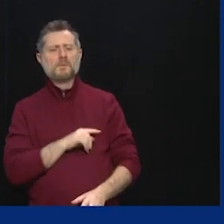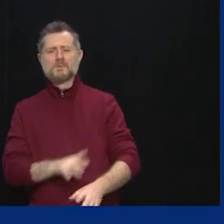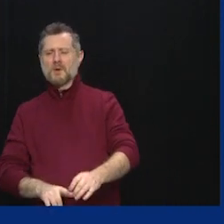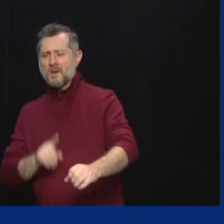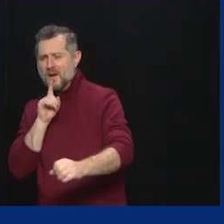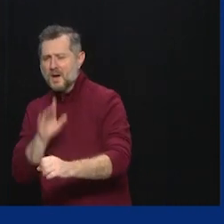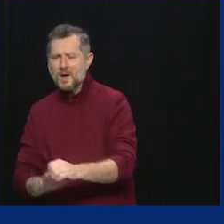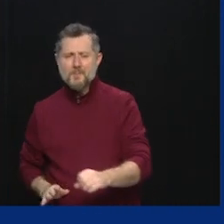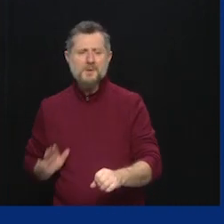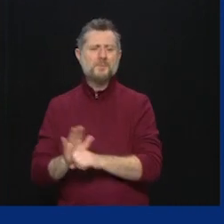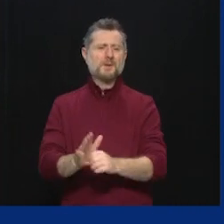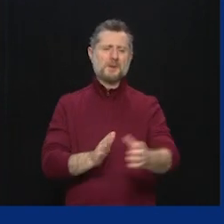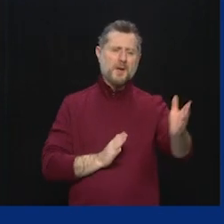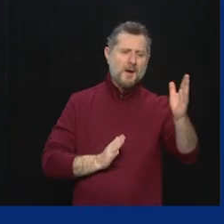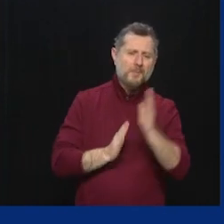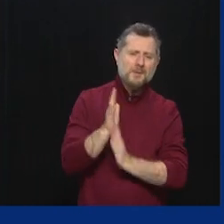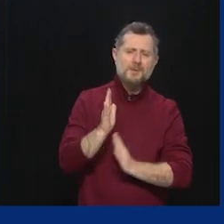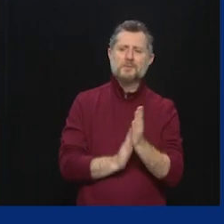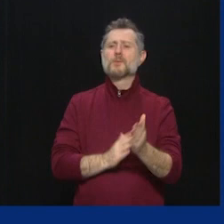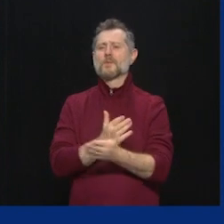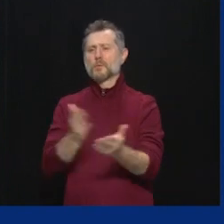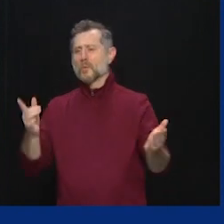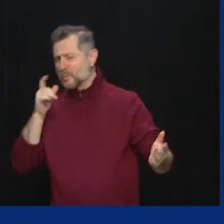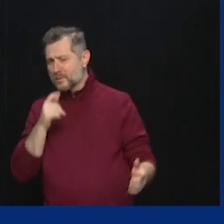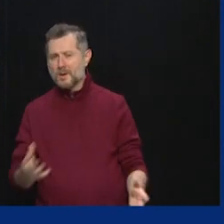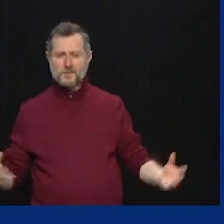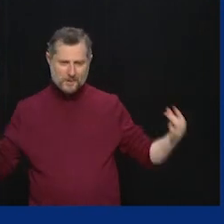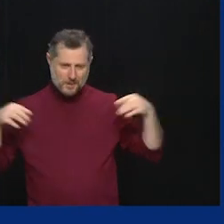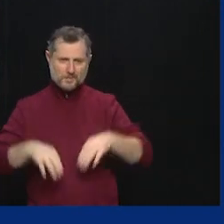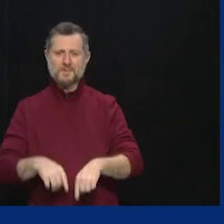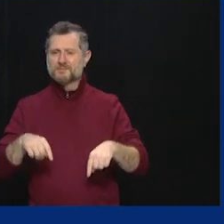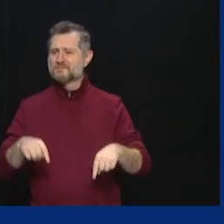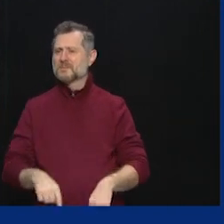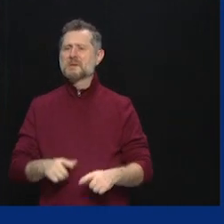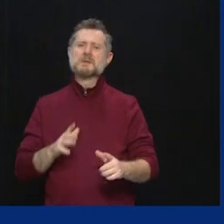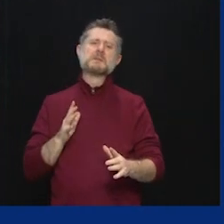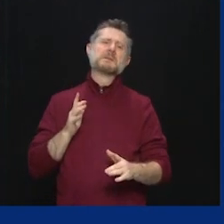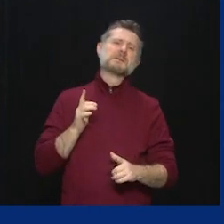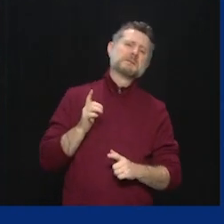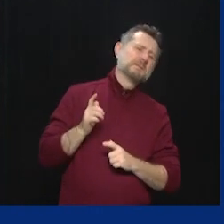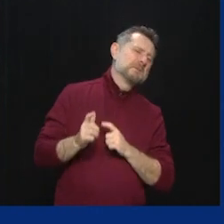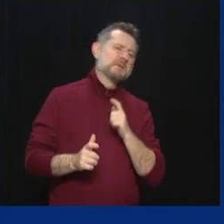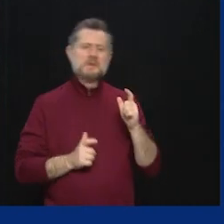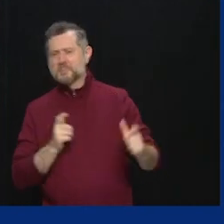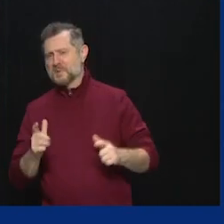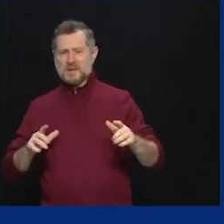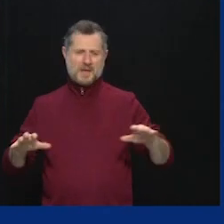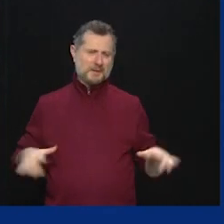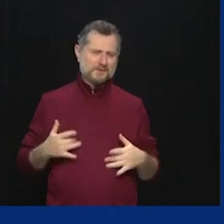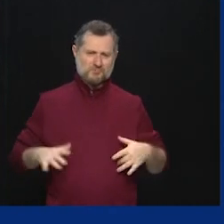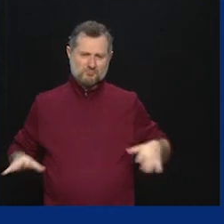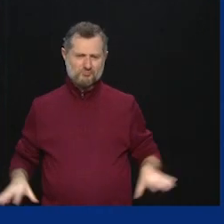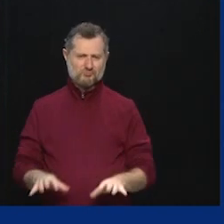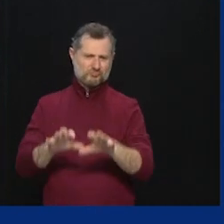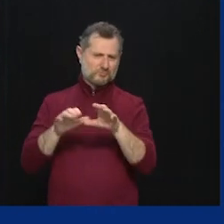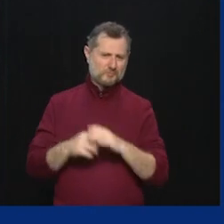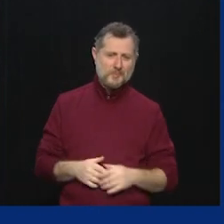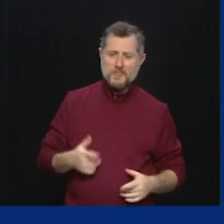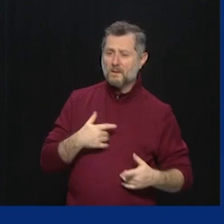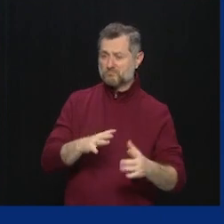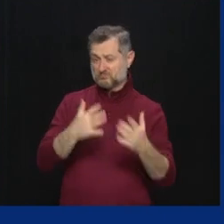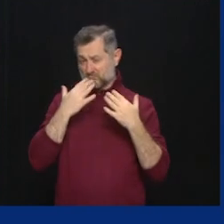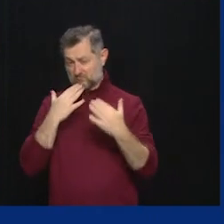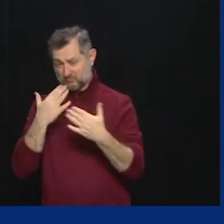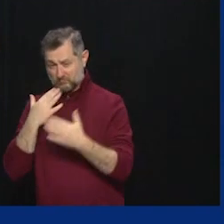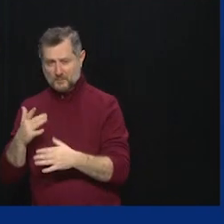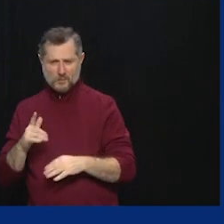monumental undertaking. And I especially want to recognize, as others have, and thank the more than 10,000 construction workers and members of